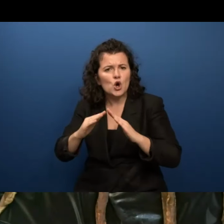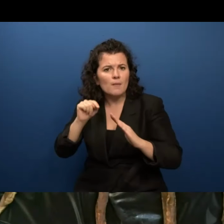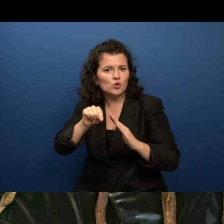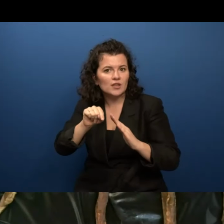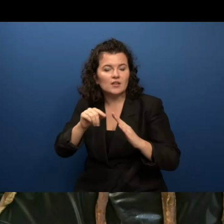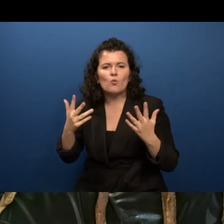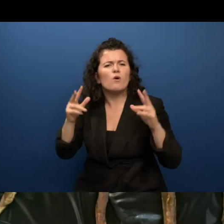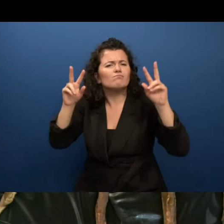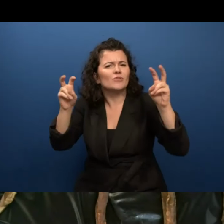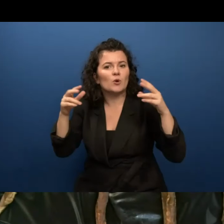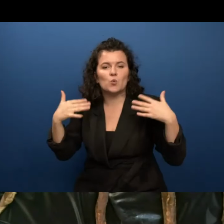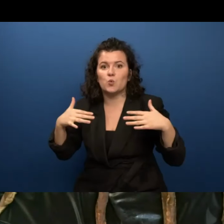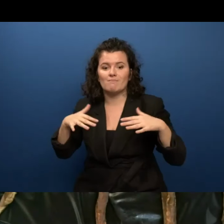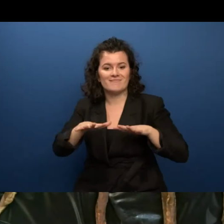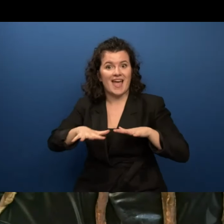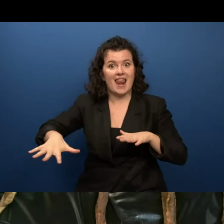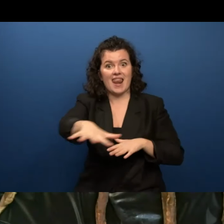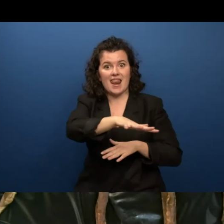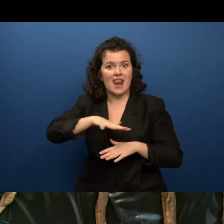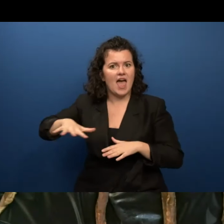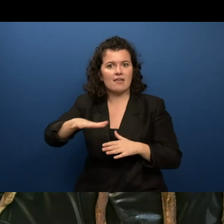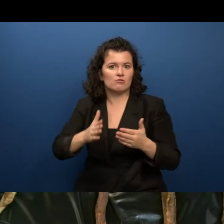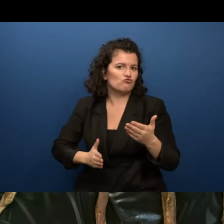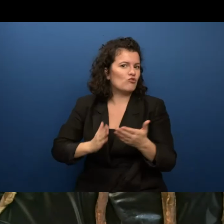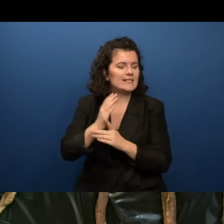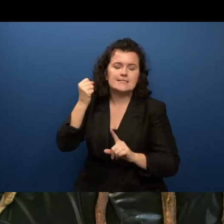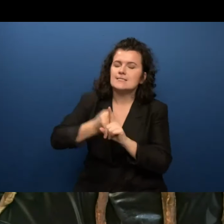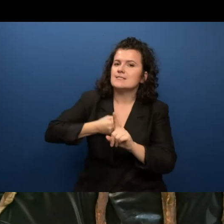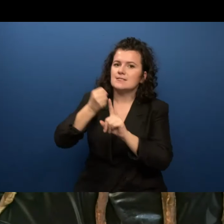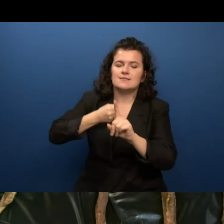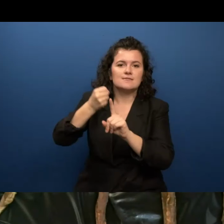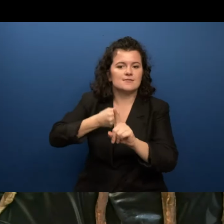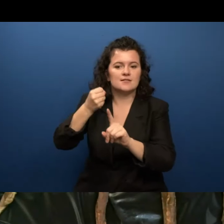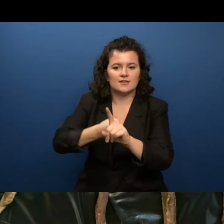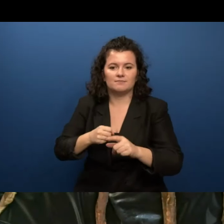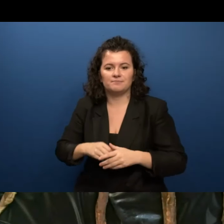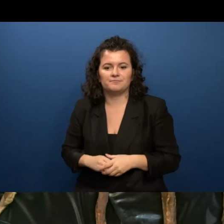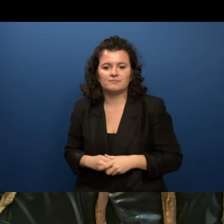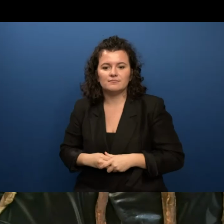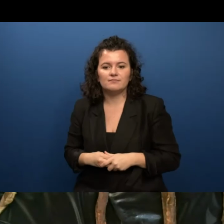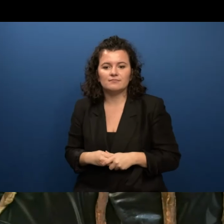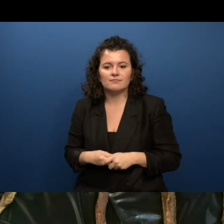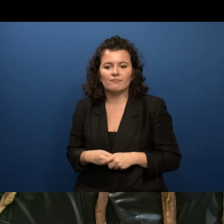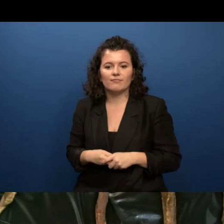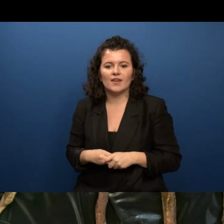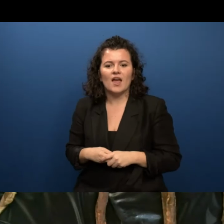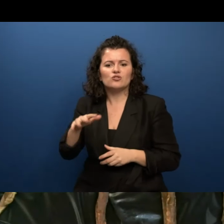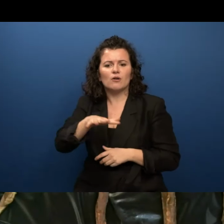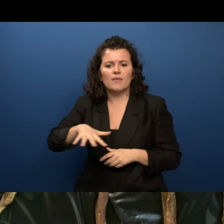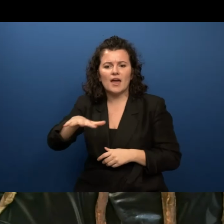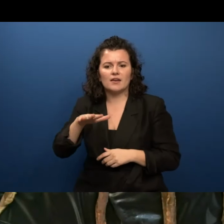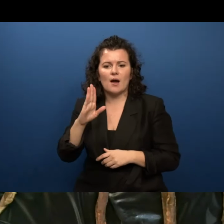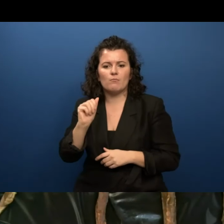rights, and we are based in Lake Bogoria. And we had a case which we did it to